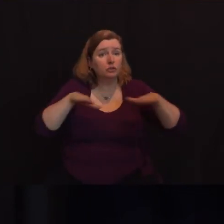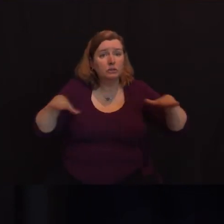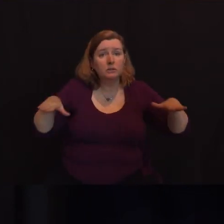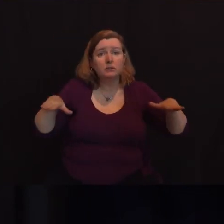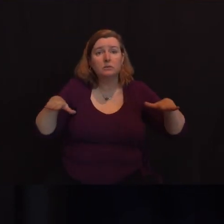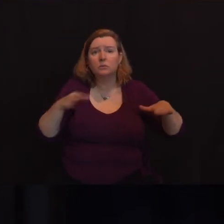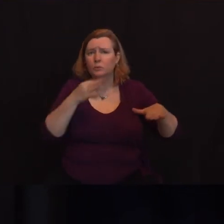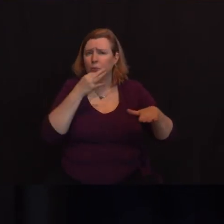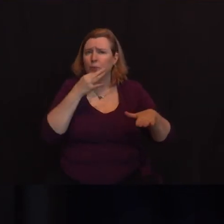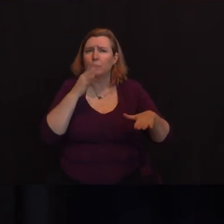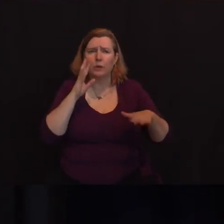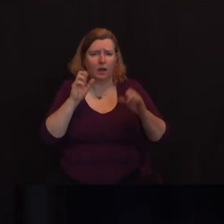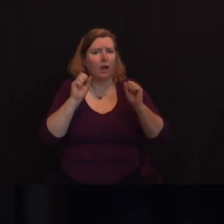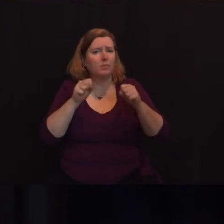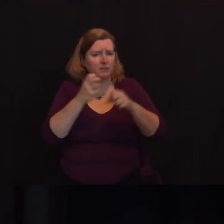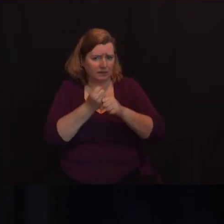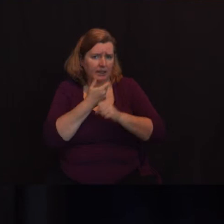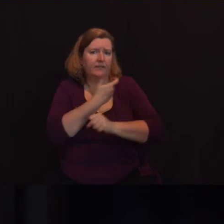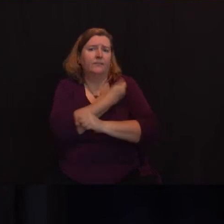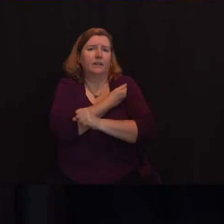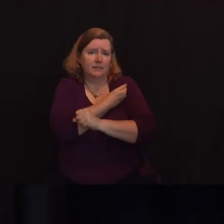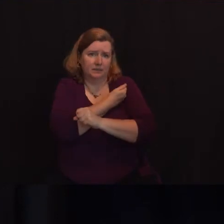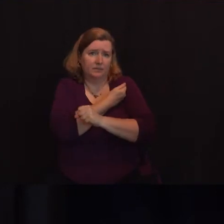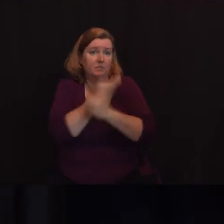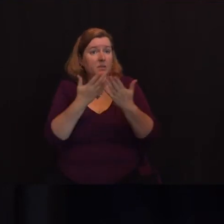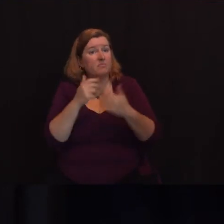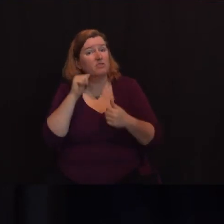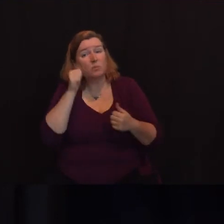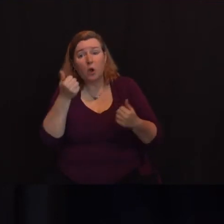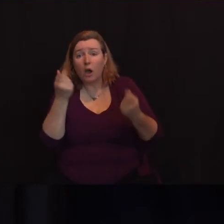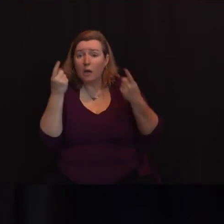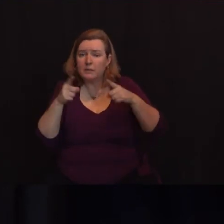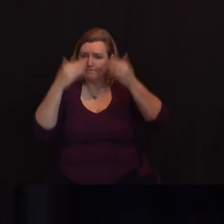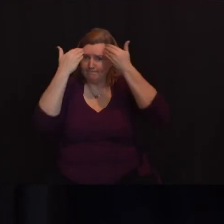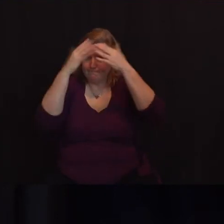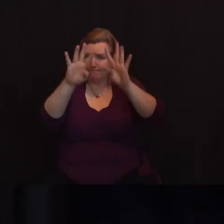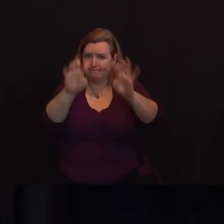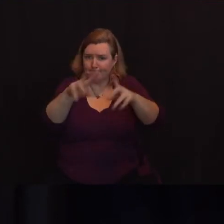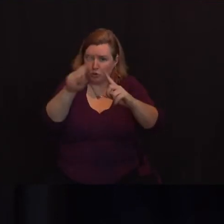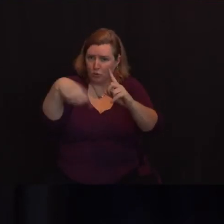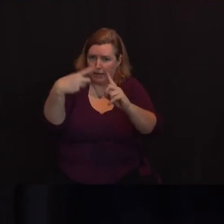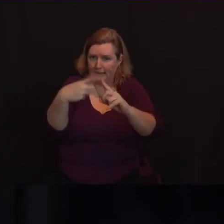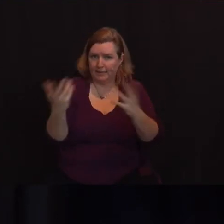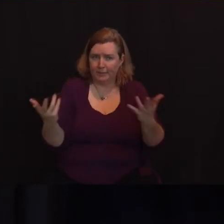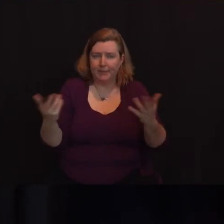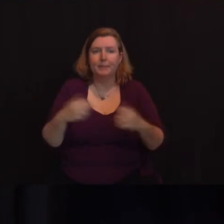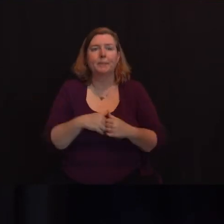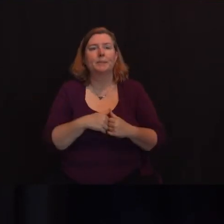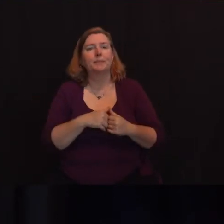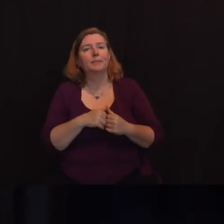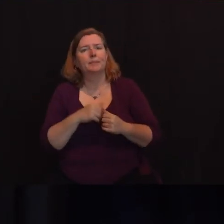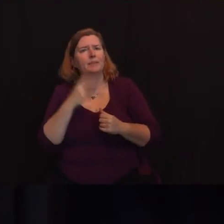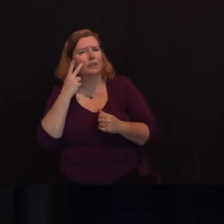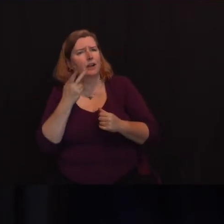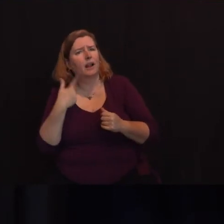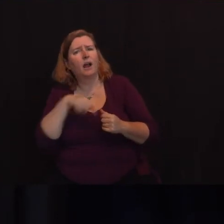vaccinated, perhaps as soon as tomorrow. New Jersey is moving in the right direction with case numbers declining, and having this